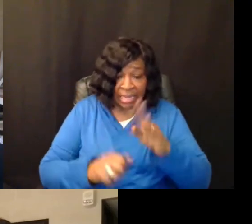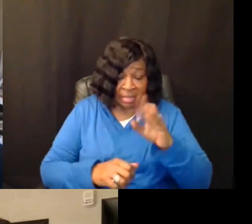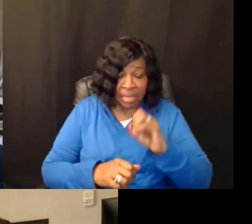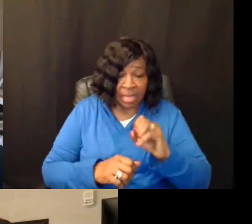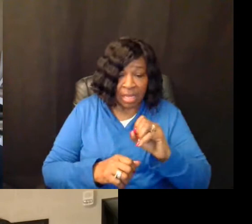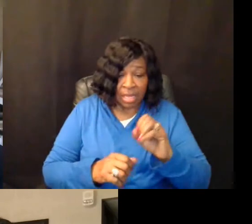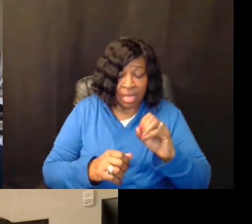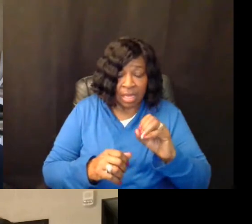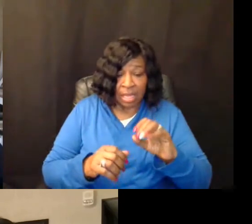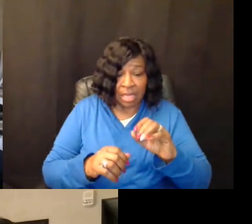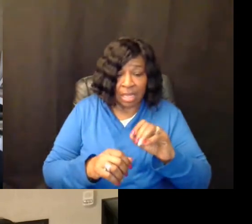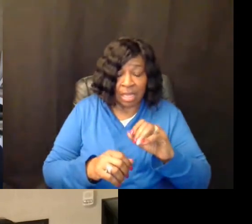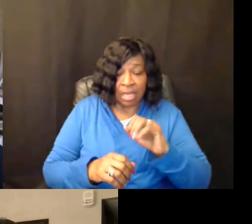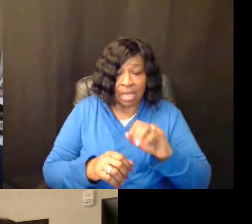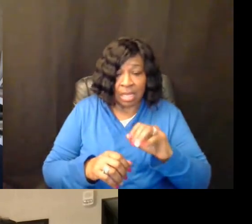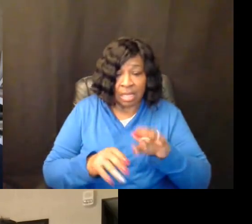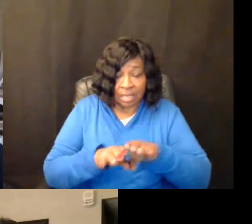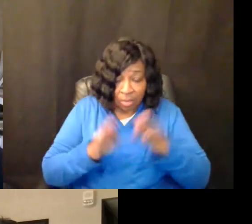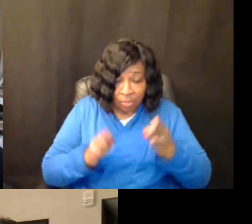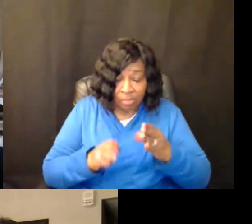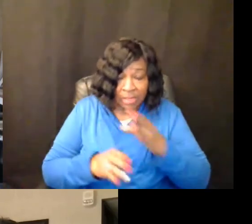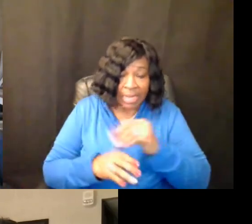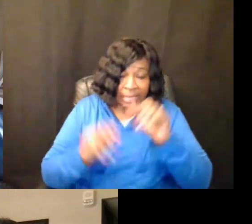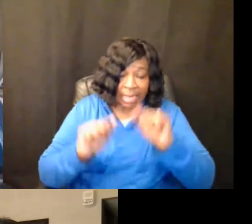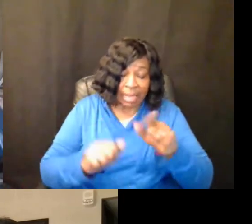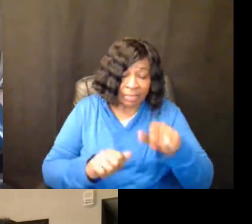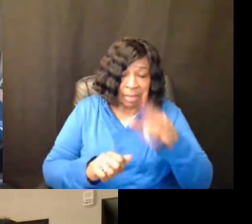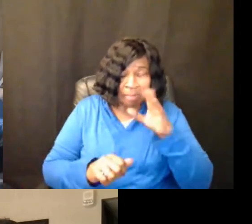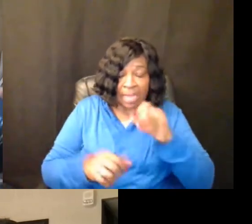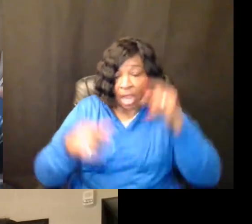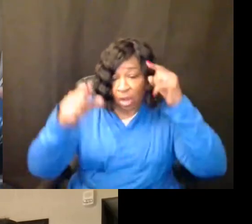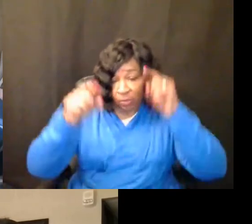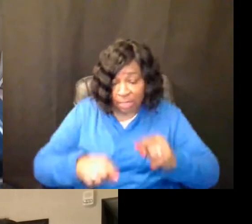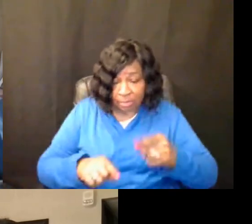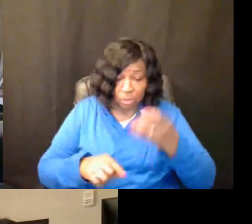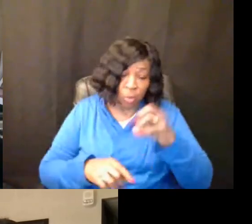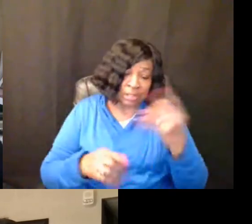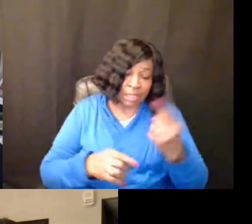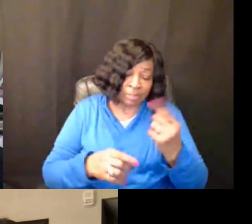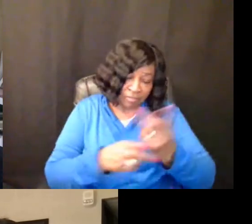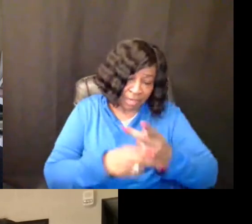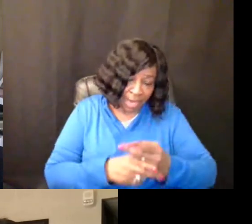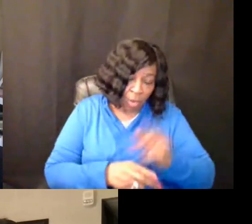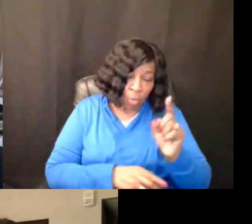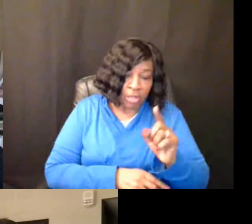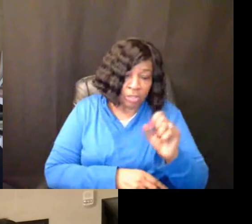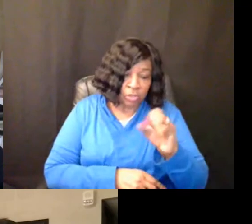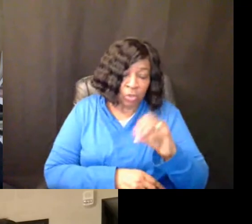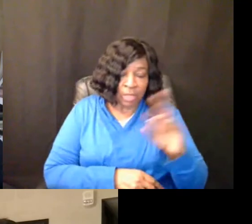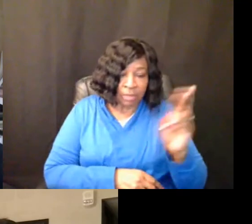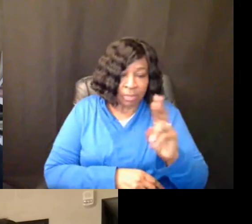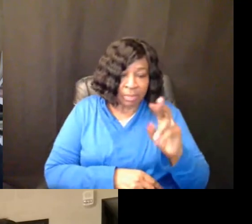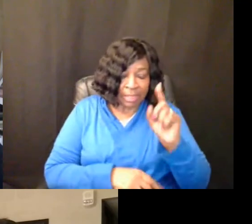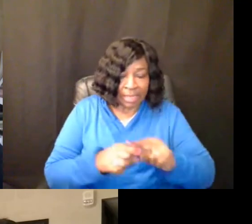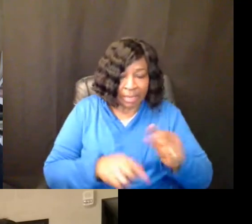unlocked, and can there be compromise or something figured out so that the Republicans aren't able to tank it